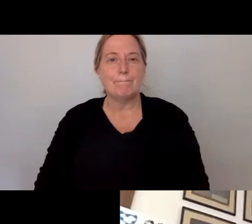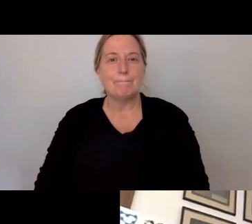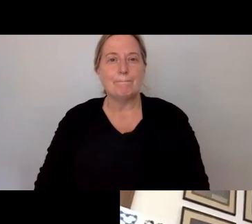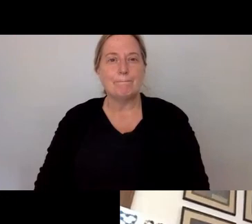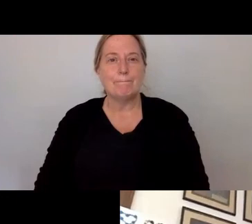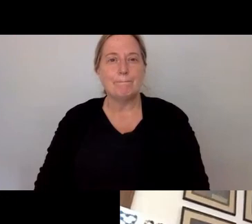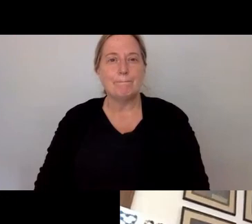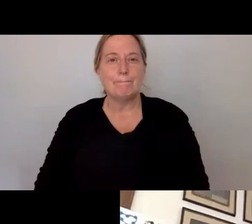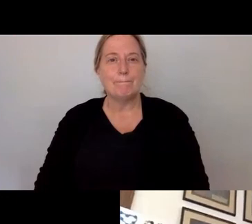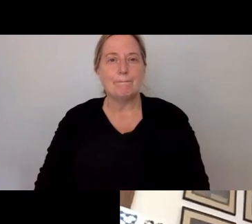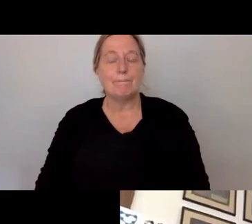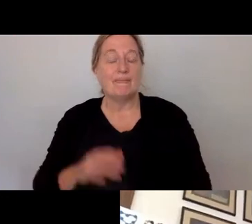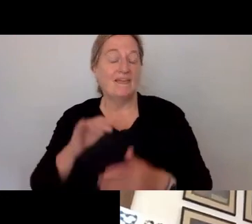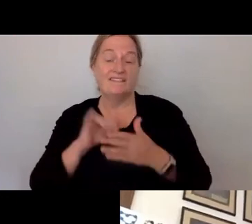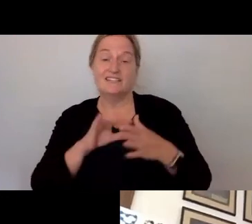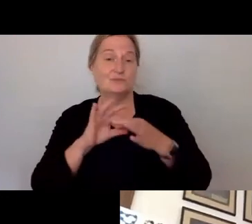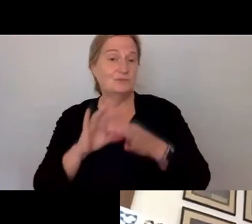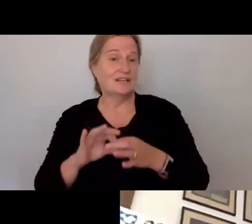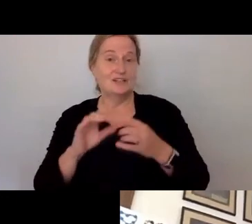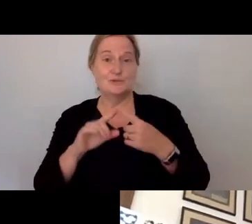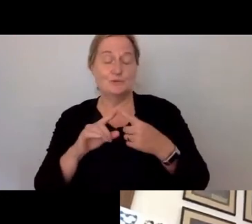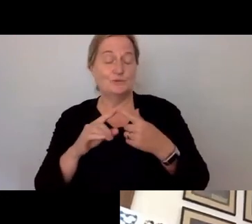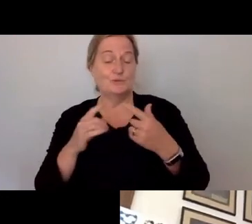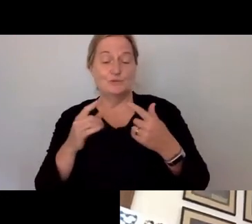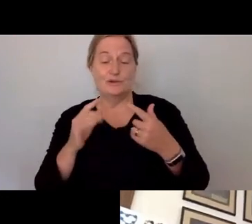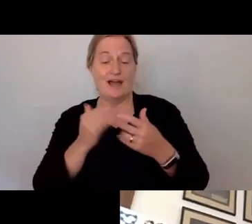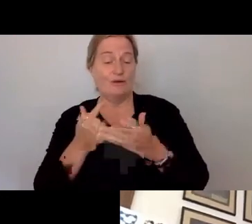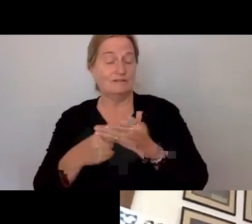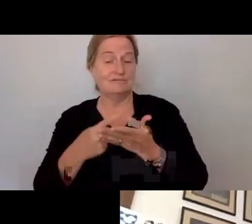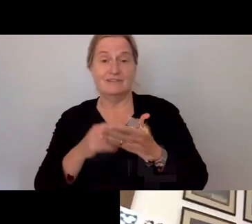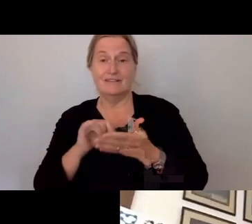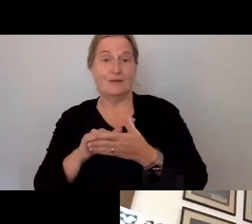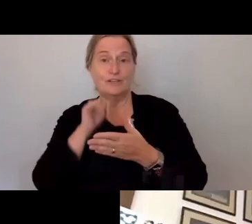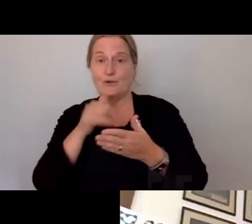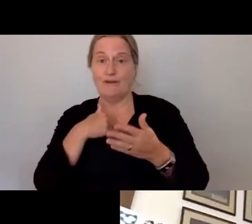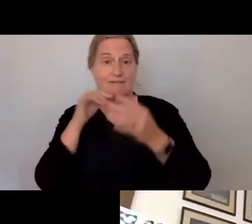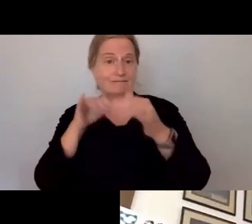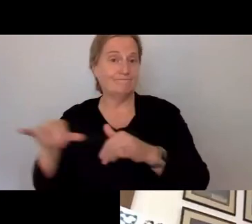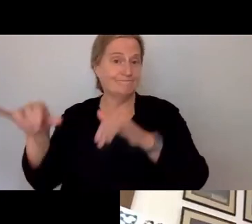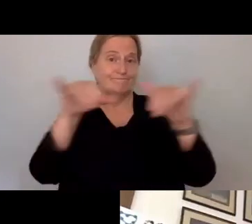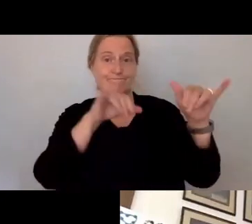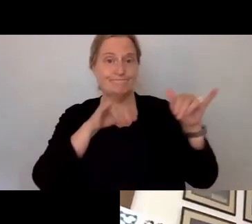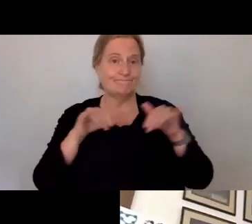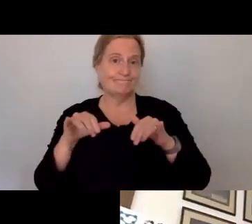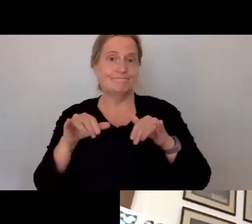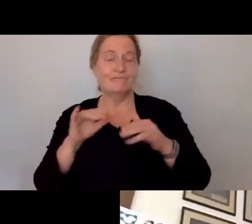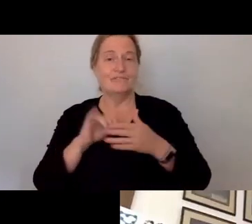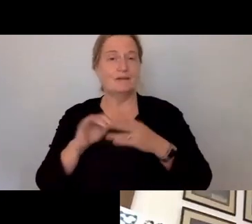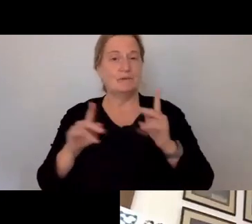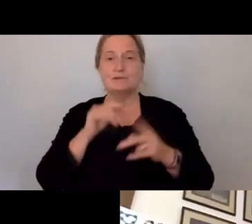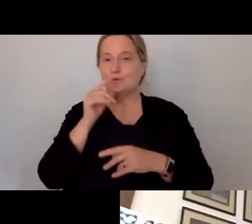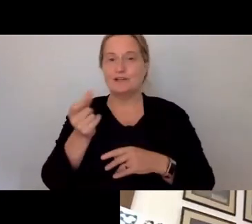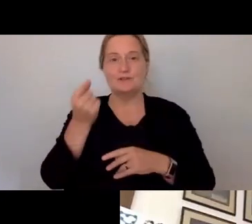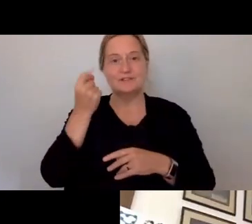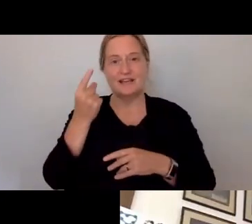don't have consistency, or we don't have some uniformity in people that understand what the intent of Durenberger